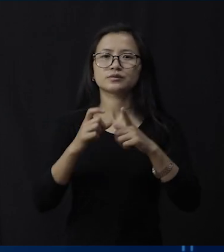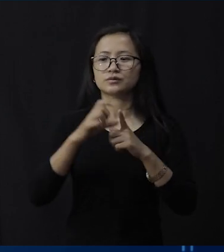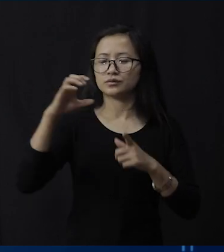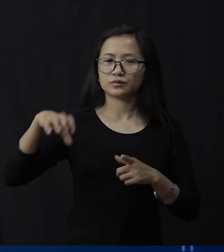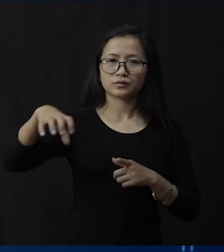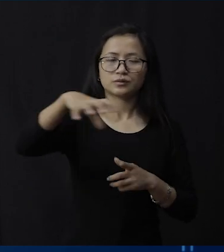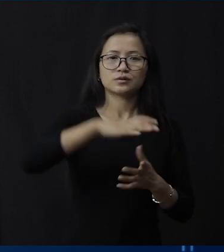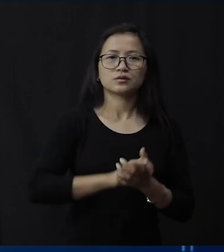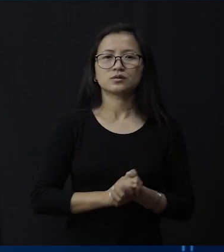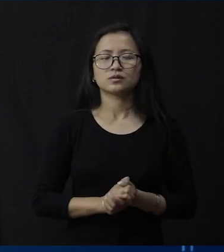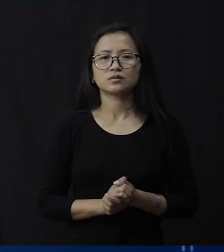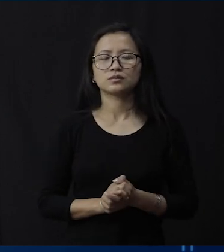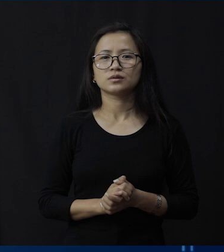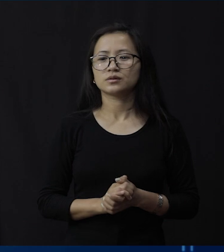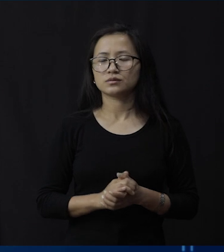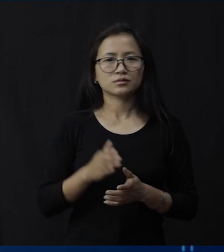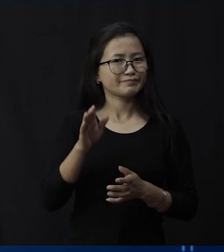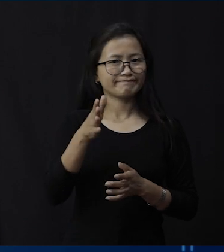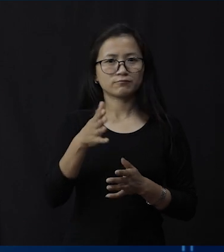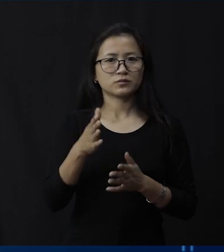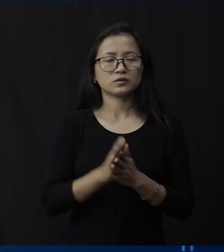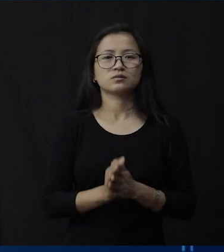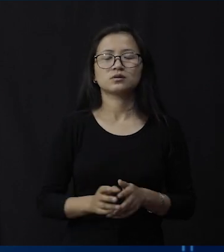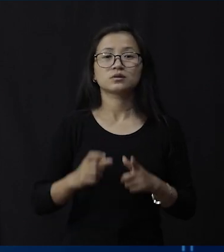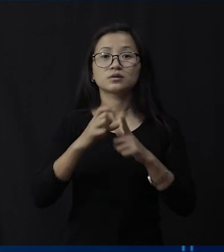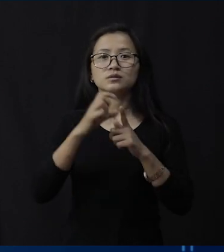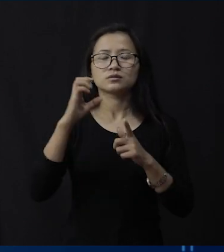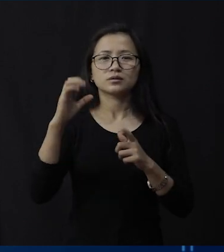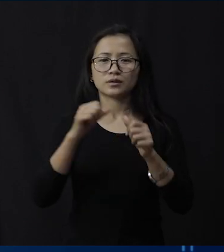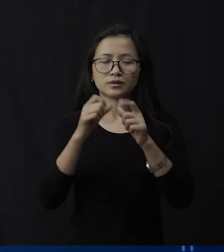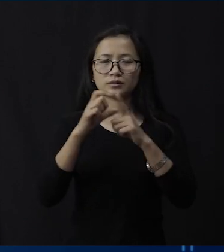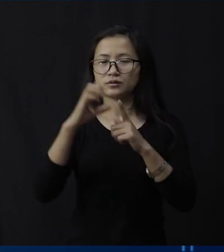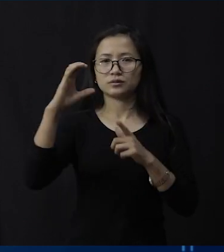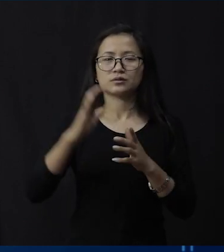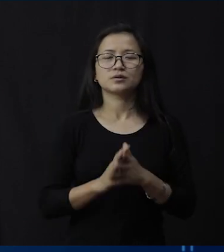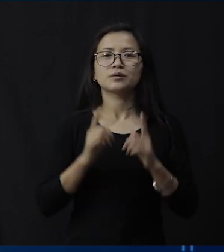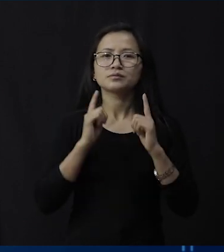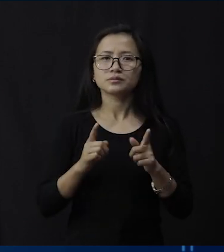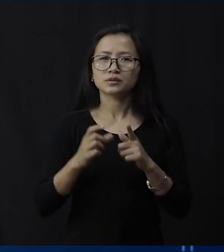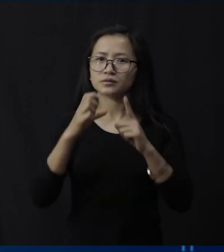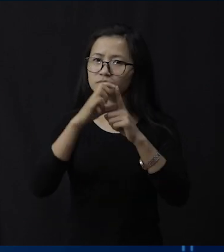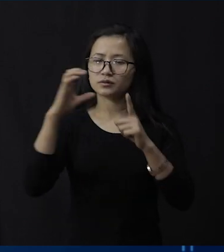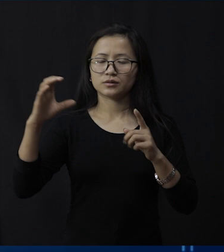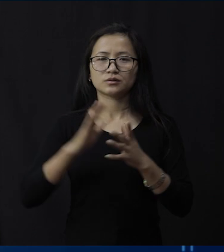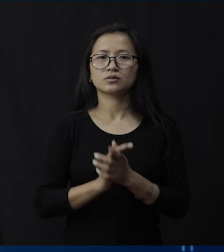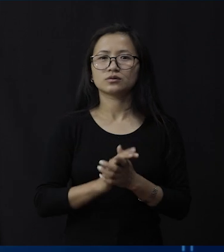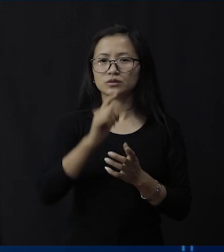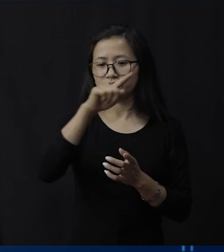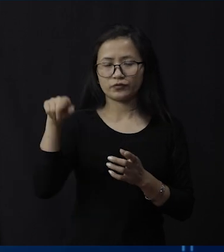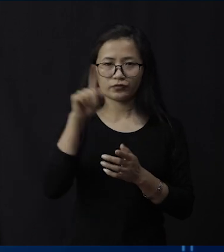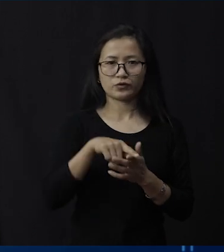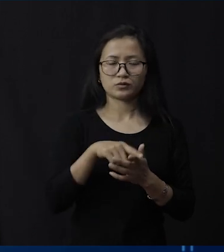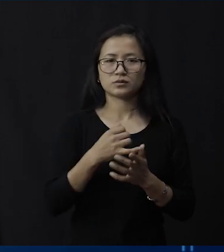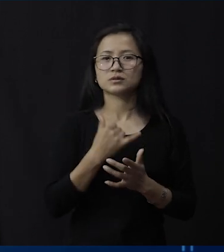get confused. It is not the ADC, but it's the DC who takes care of the district, right? So the answer is